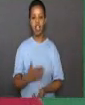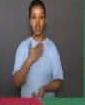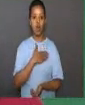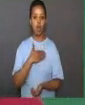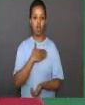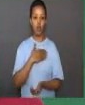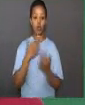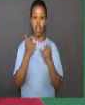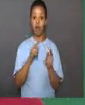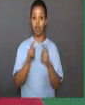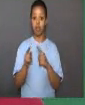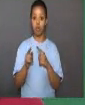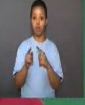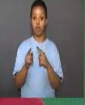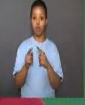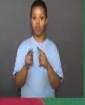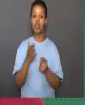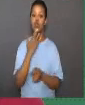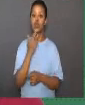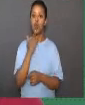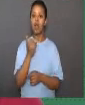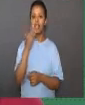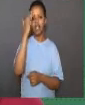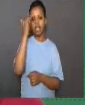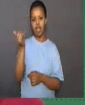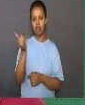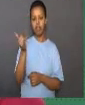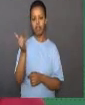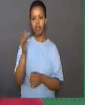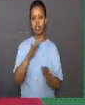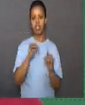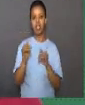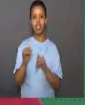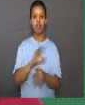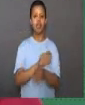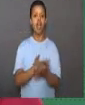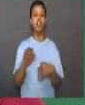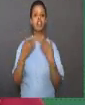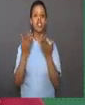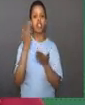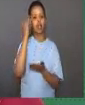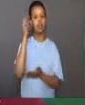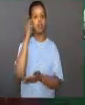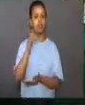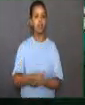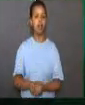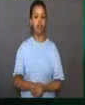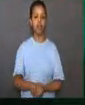Please explain why sugars are referred to as carbohydrates.